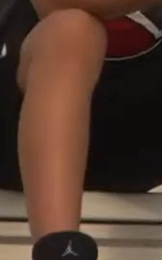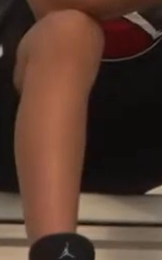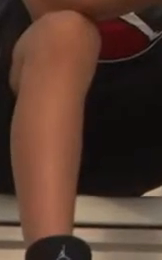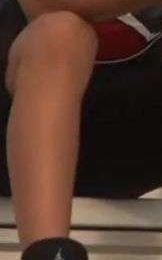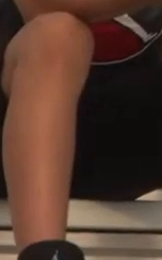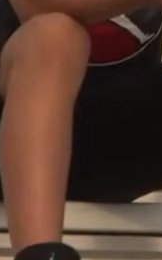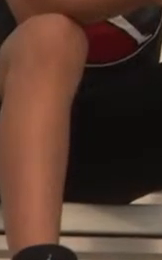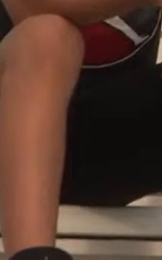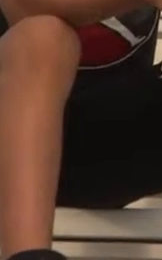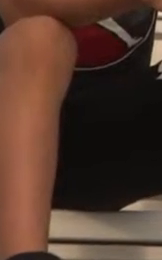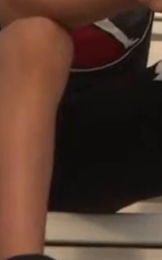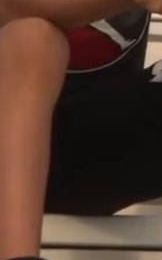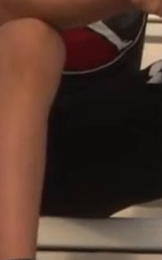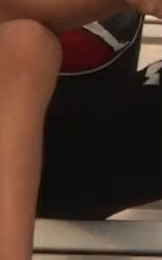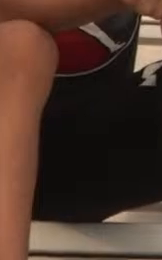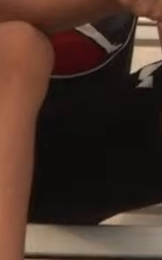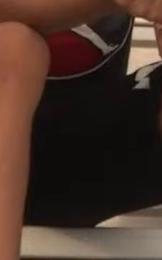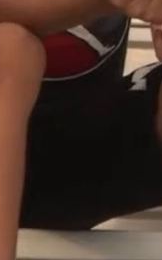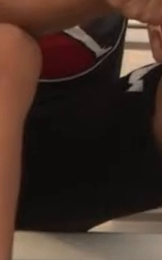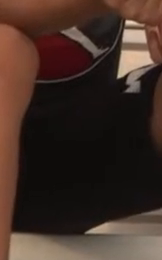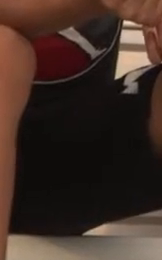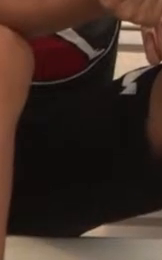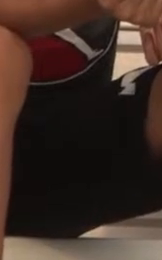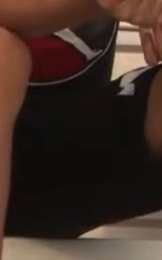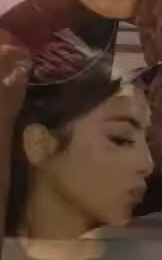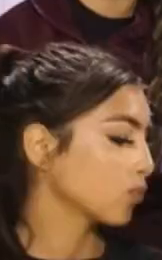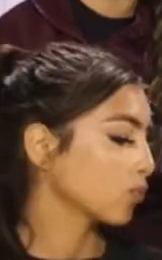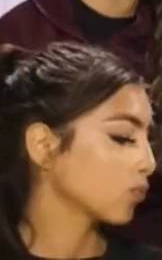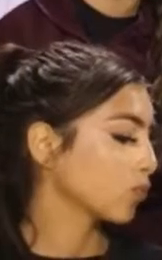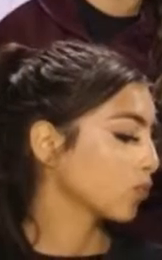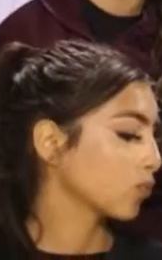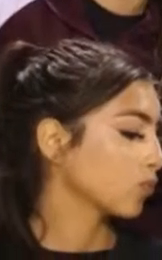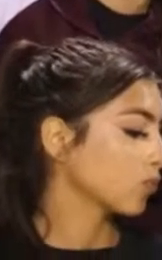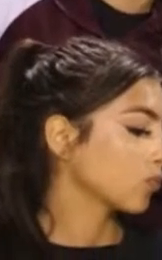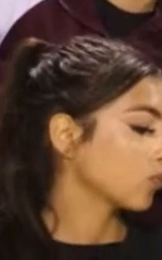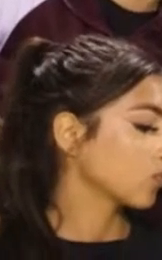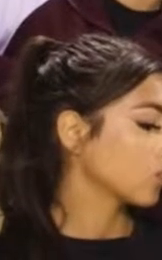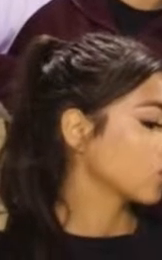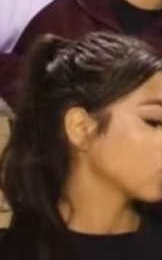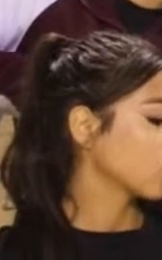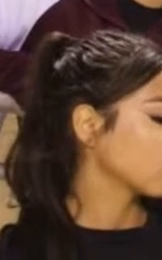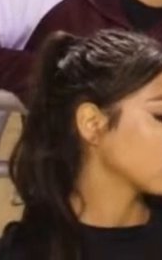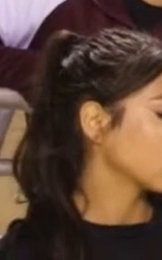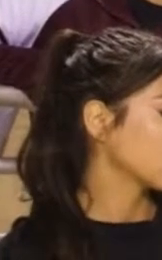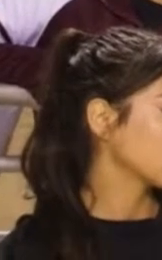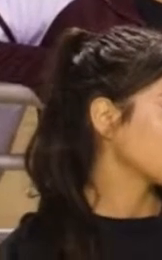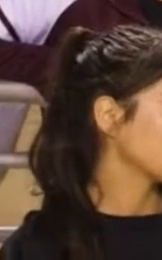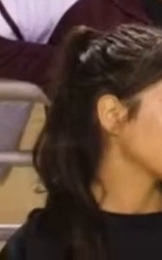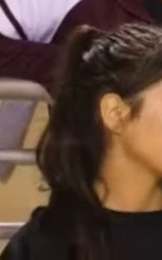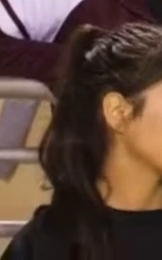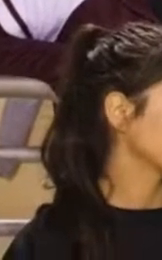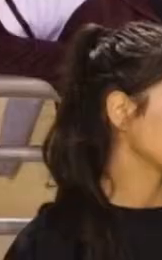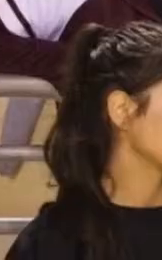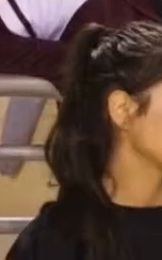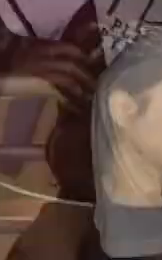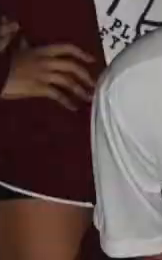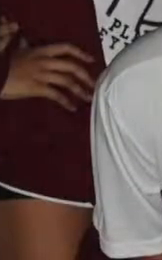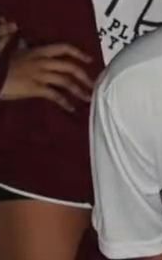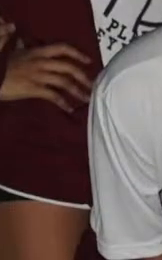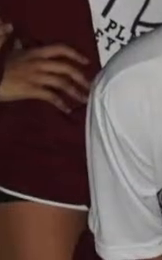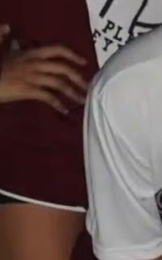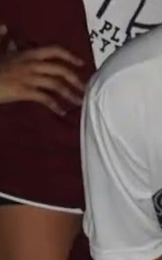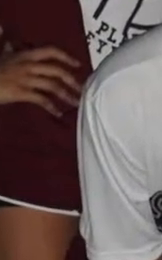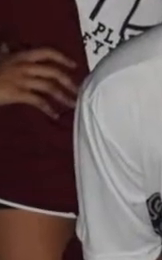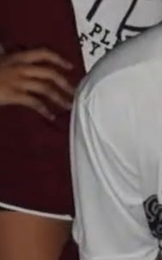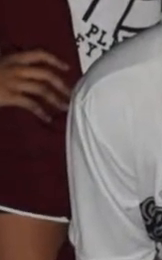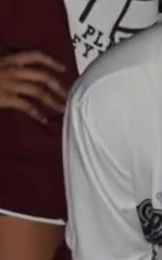kindly please move to an area where we can allow our elderly and our disability people a place to sit?